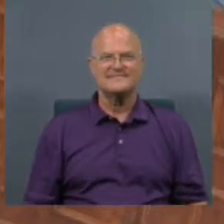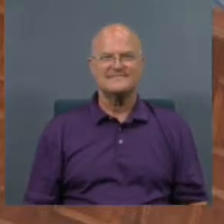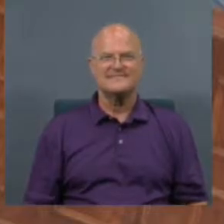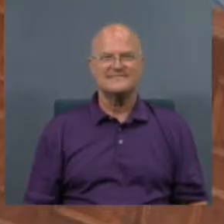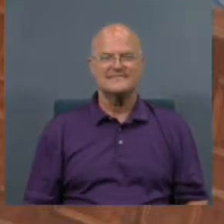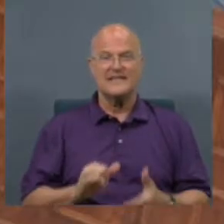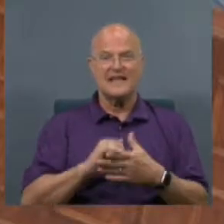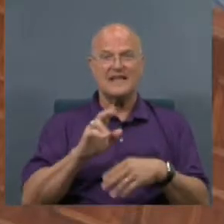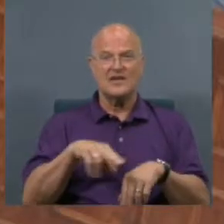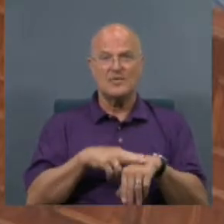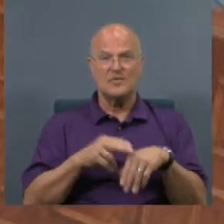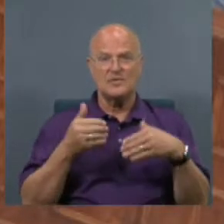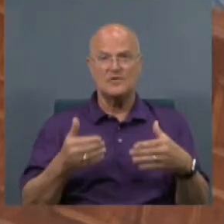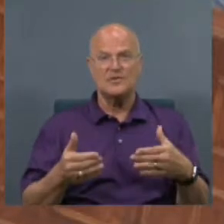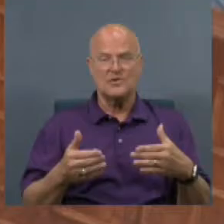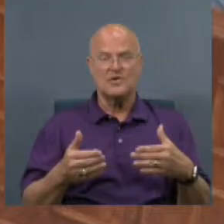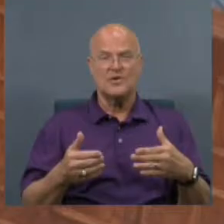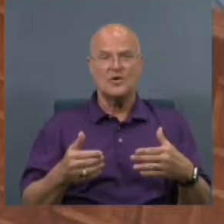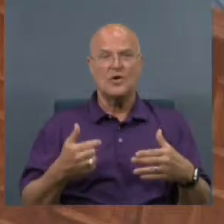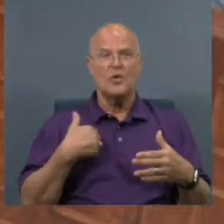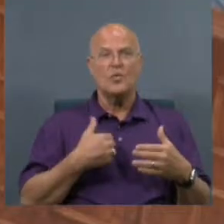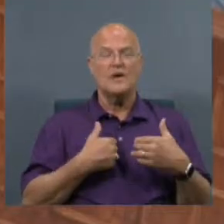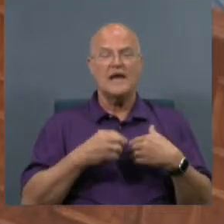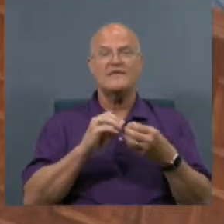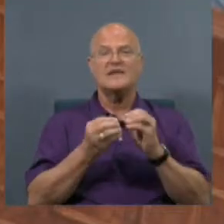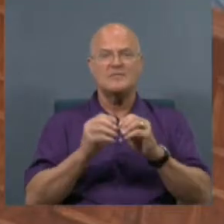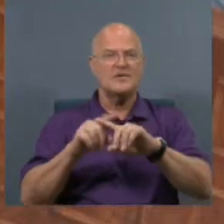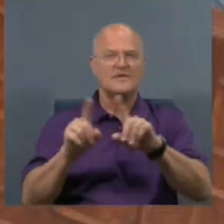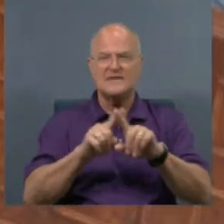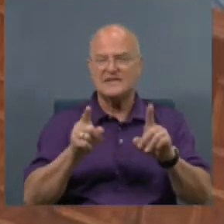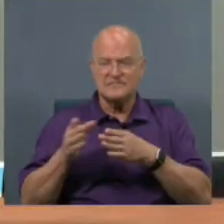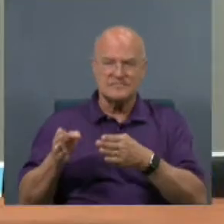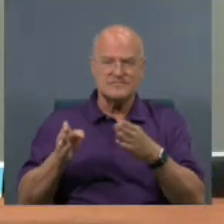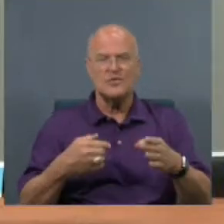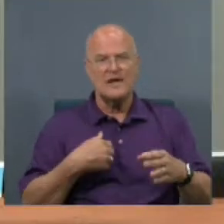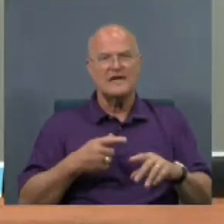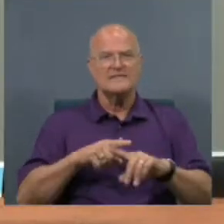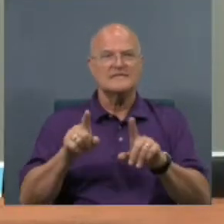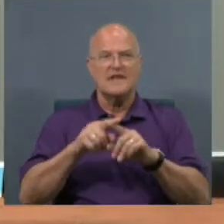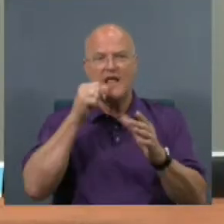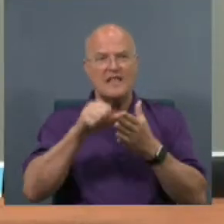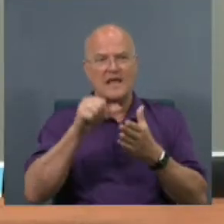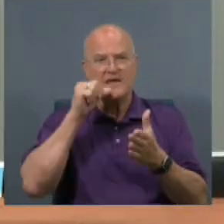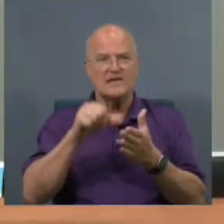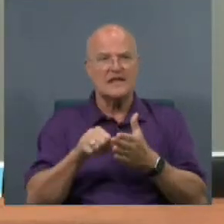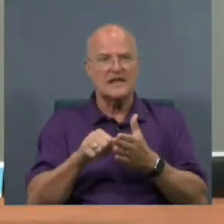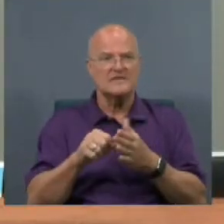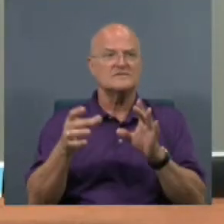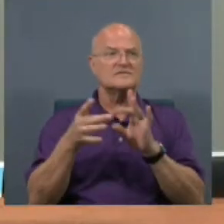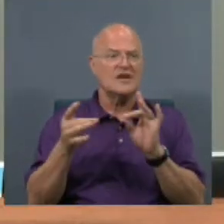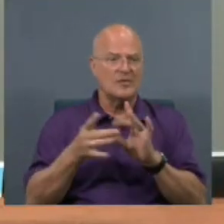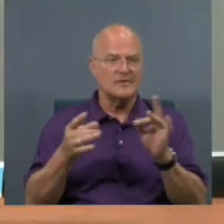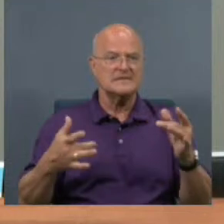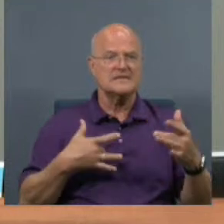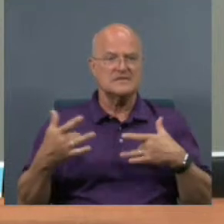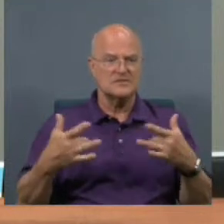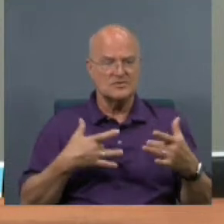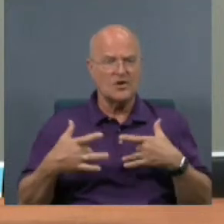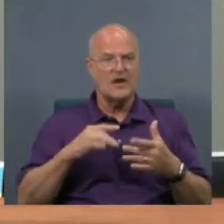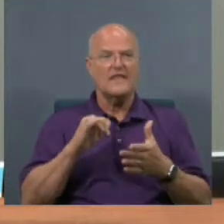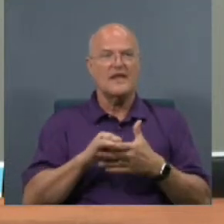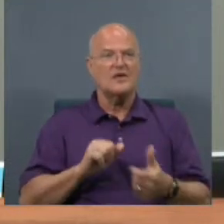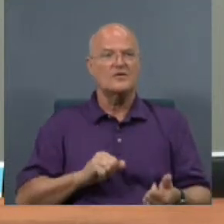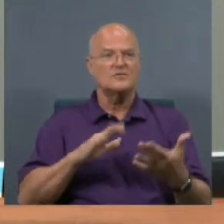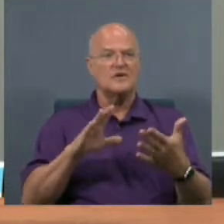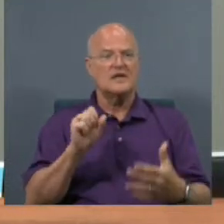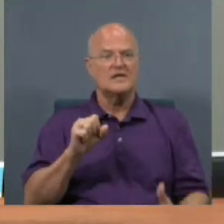Is that usually how it goes? You don't, No, you we have, don't? we have a number of different, so we have multiples of letters, Okay. comments, concerns that are